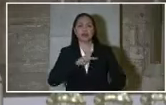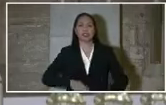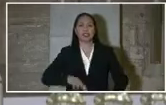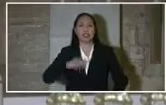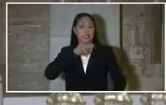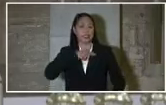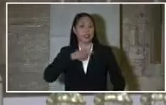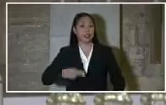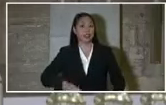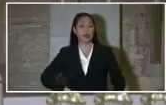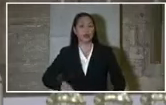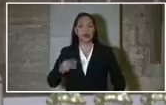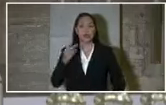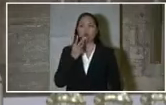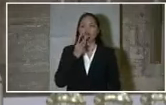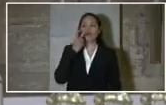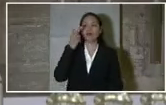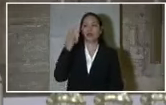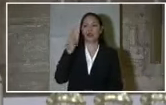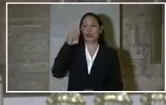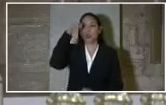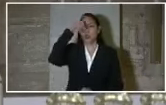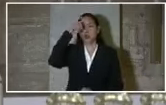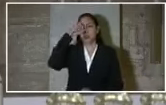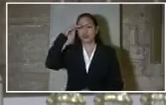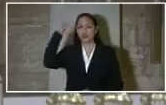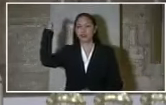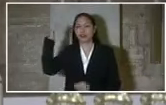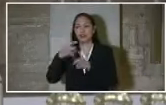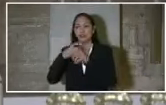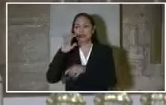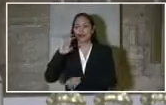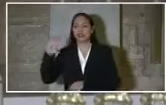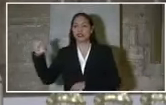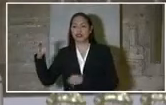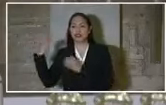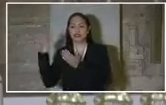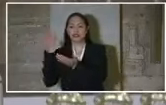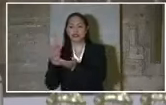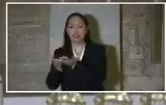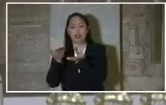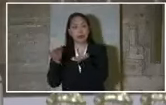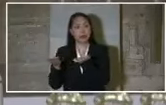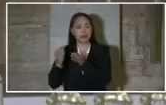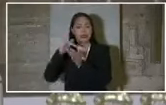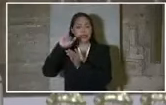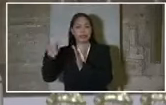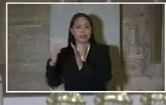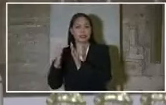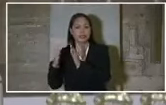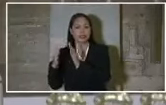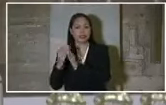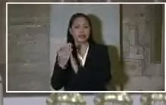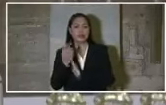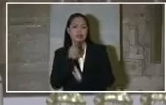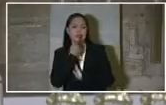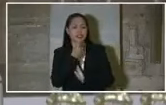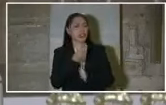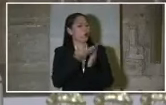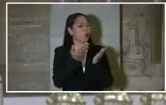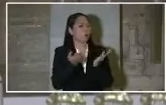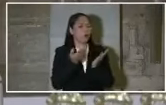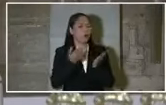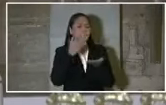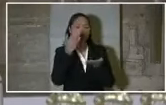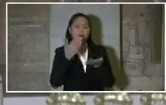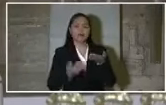behold, magi from the east arrived in Jerusalem, saying, "Where is the